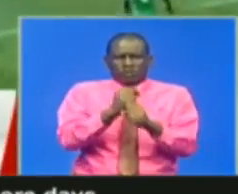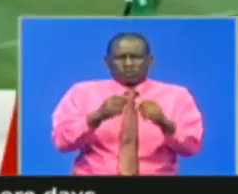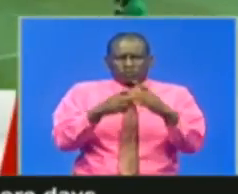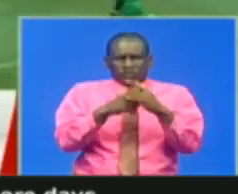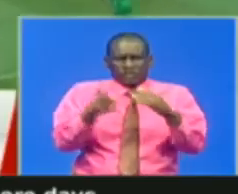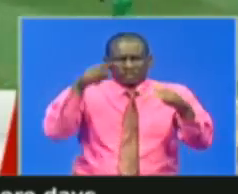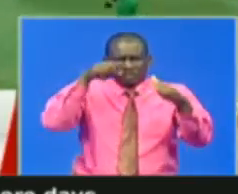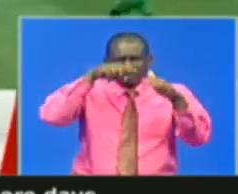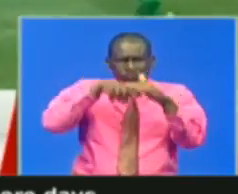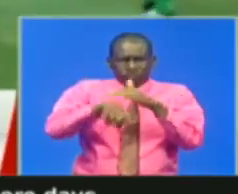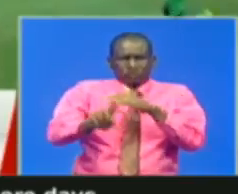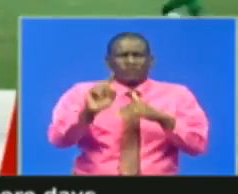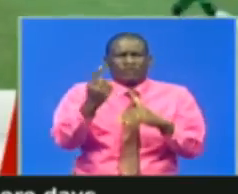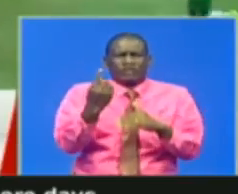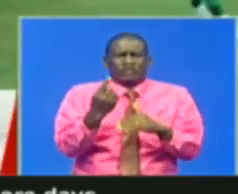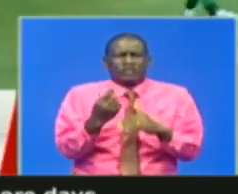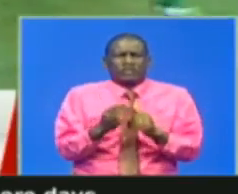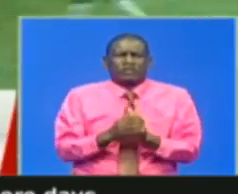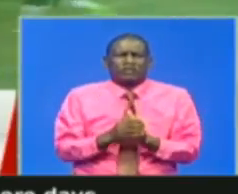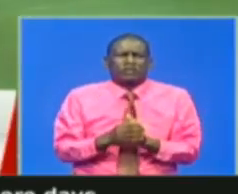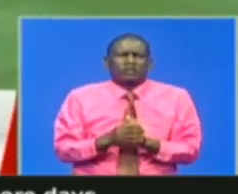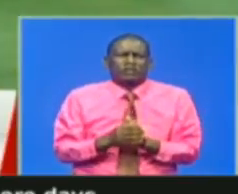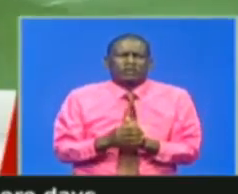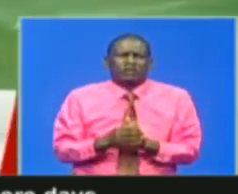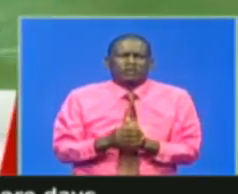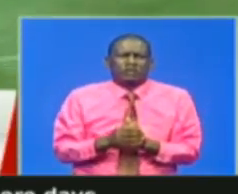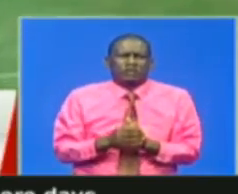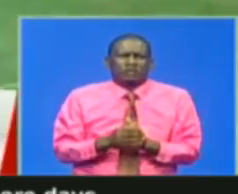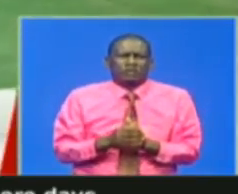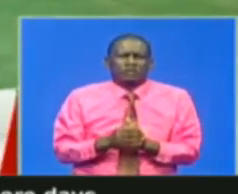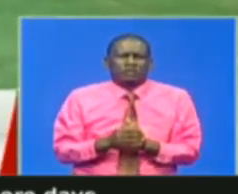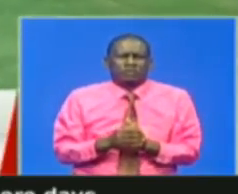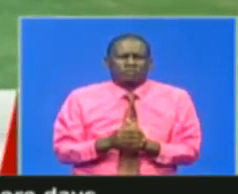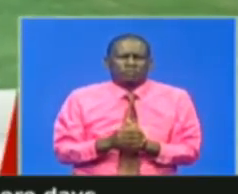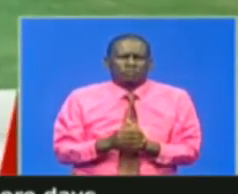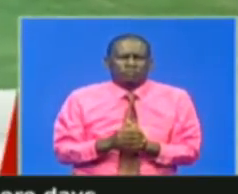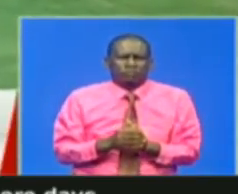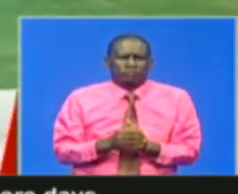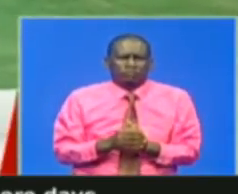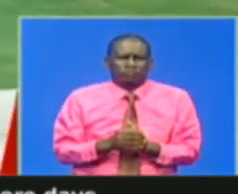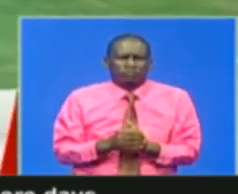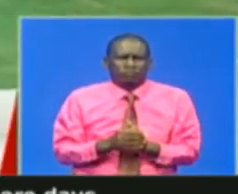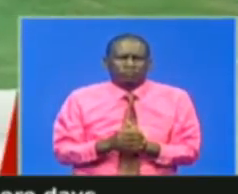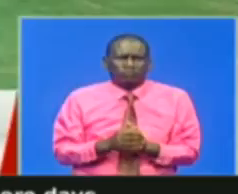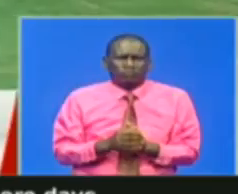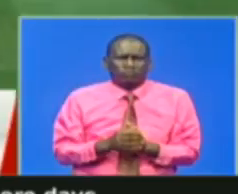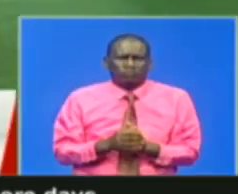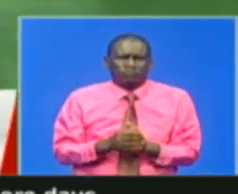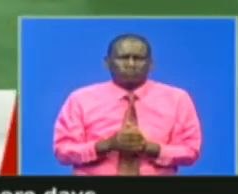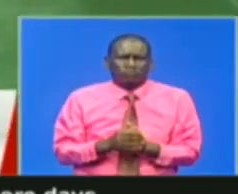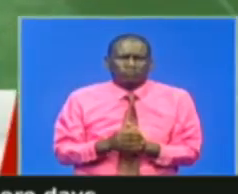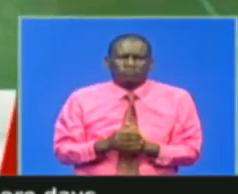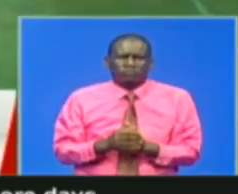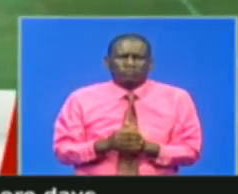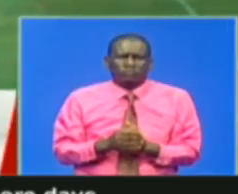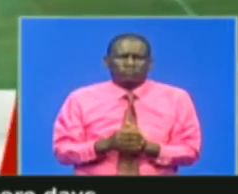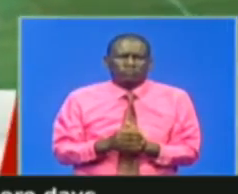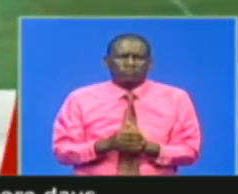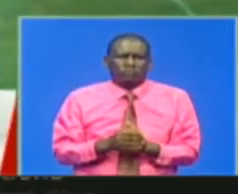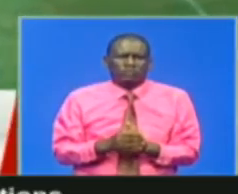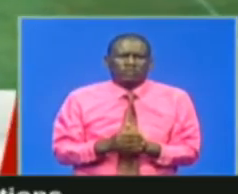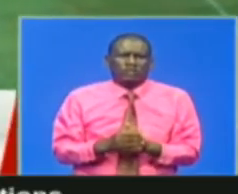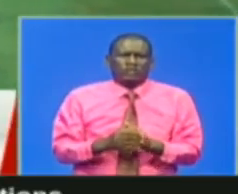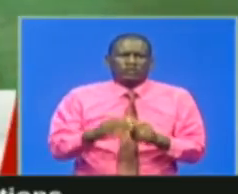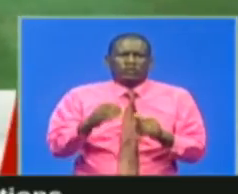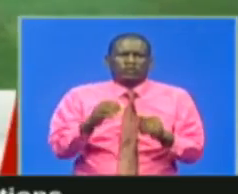showed a pacey wing play on the left. An opportunity! Beautifully struck goal, Petro Luanda! This is just what I want to peek